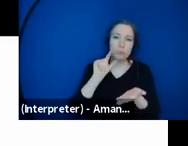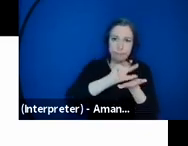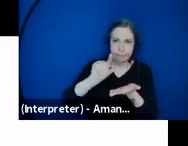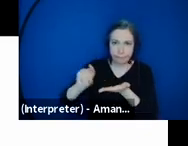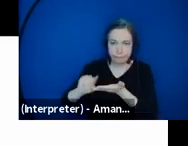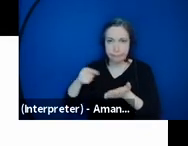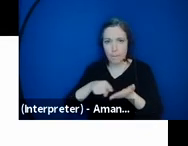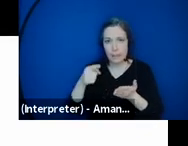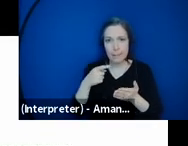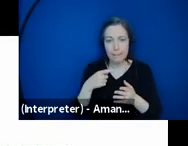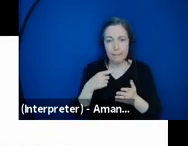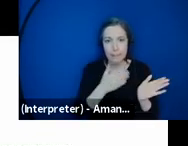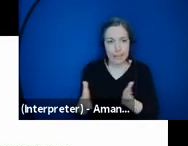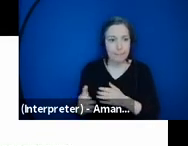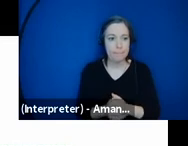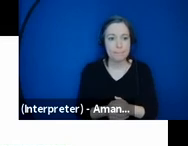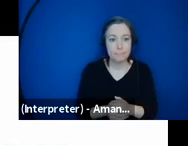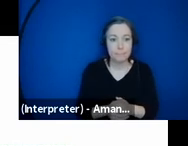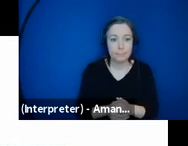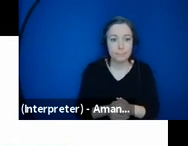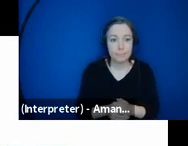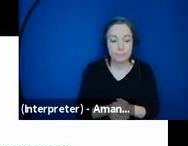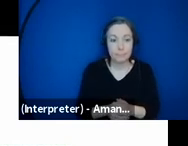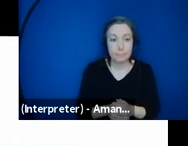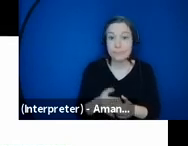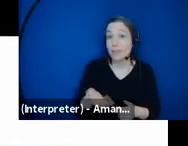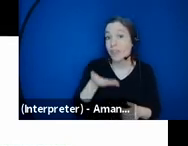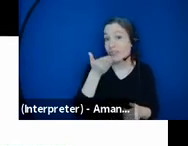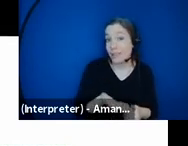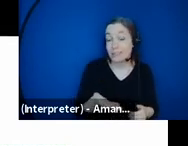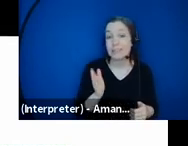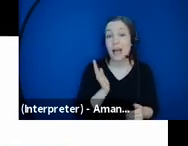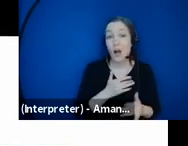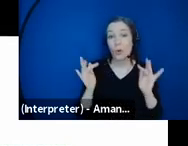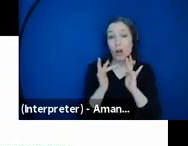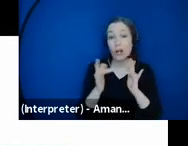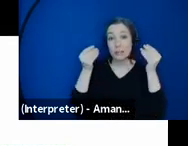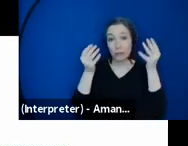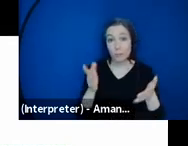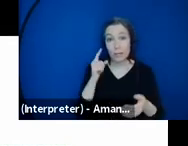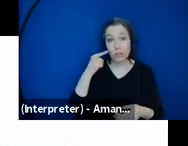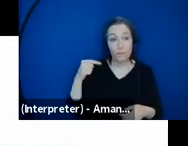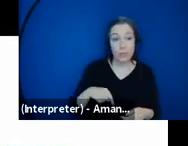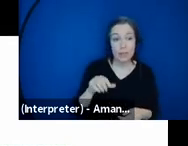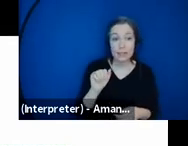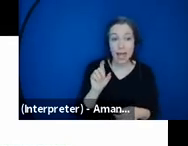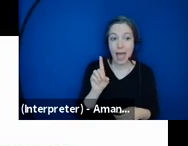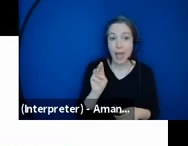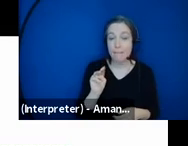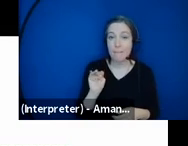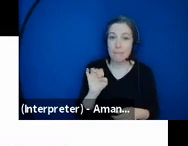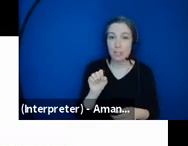nutshell. And then I just wanted to throw up our contact information for the admissions office. If you have any questions